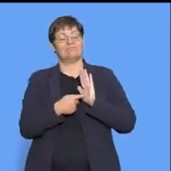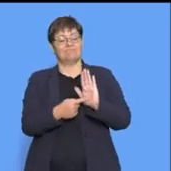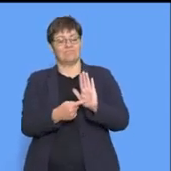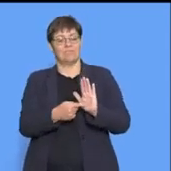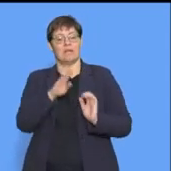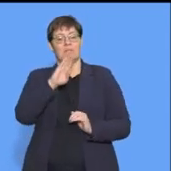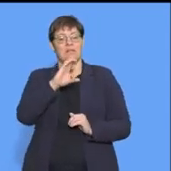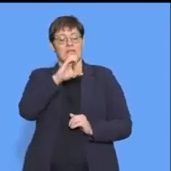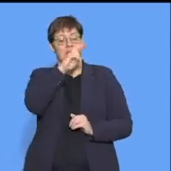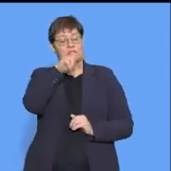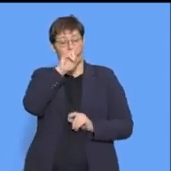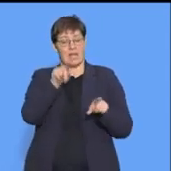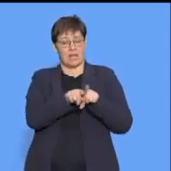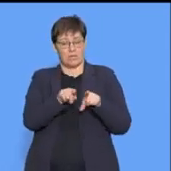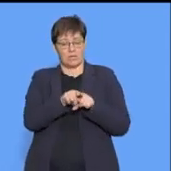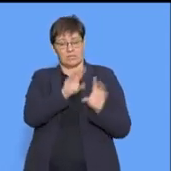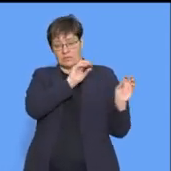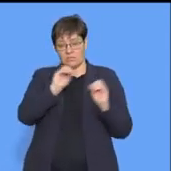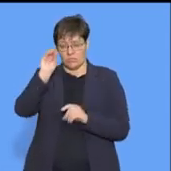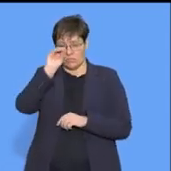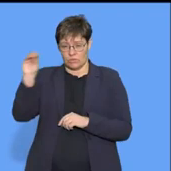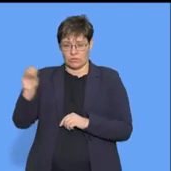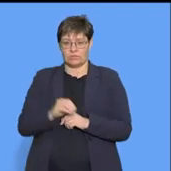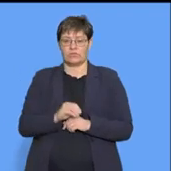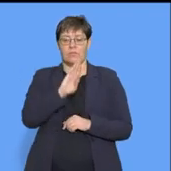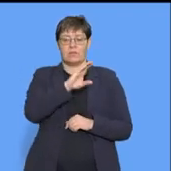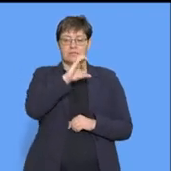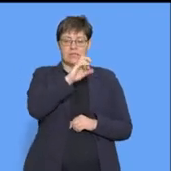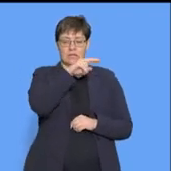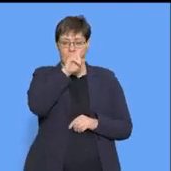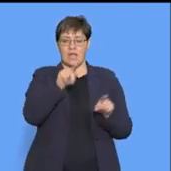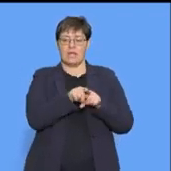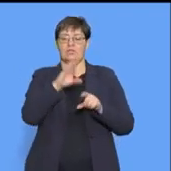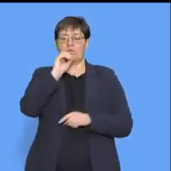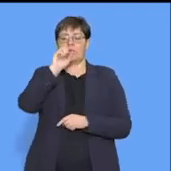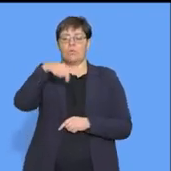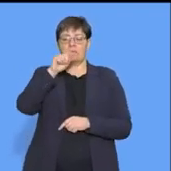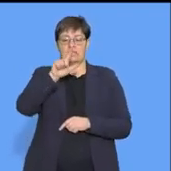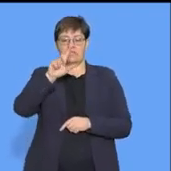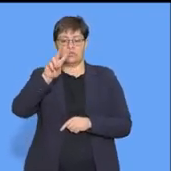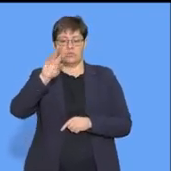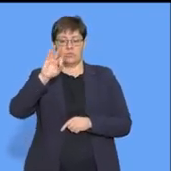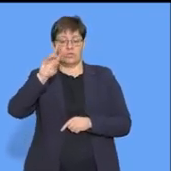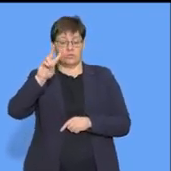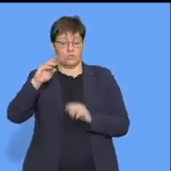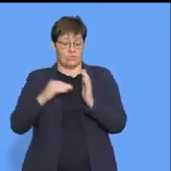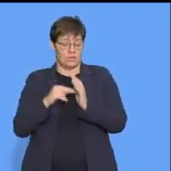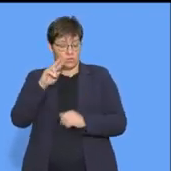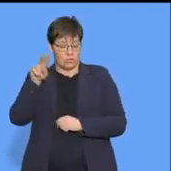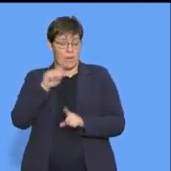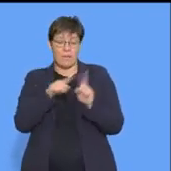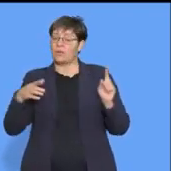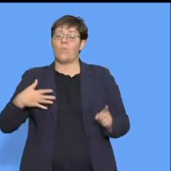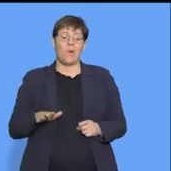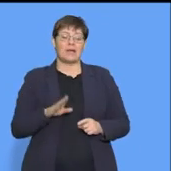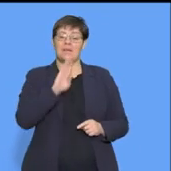is what BC squared is equal to. We're going to put that into our calculator. That's still not our answer because we want the value